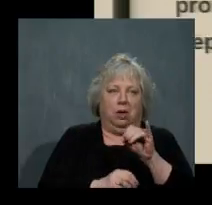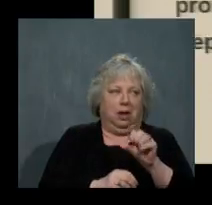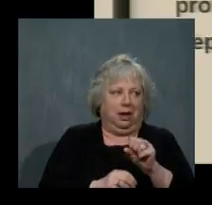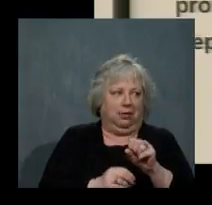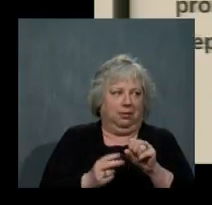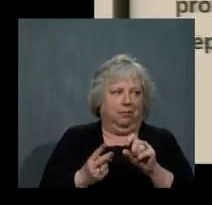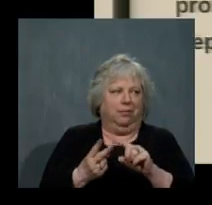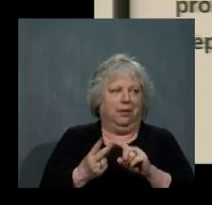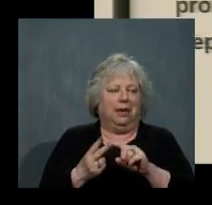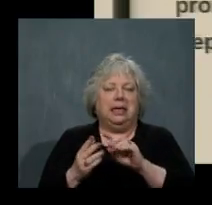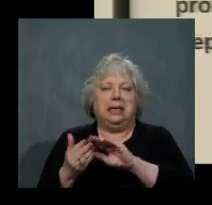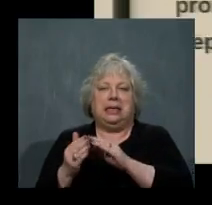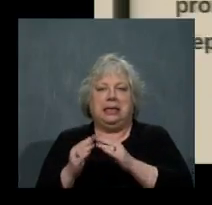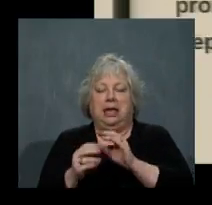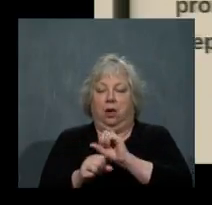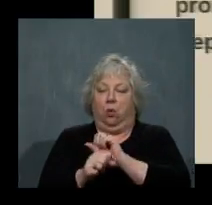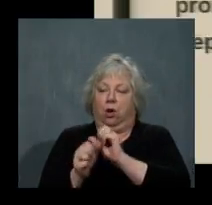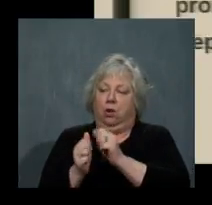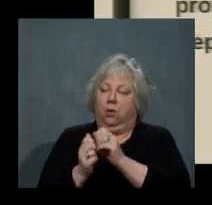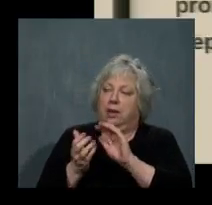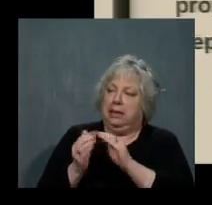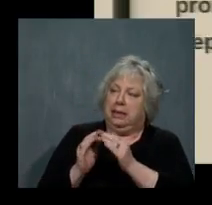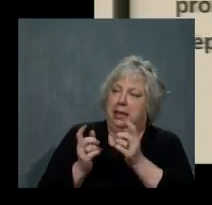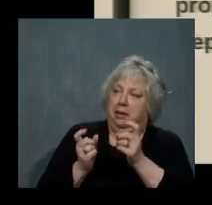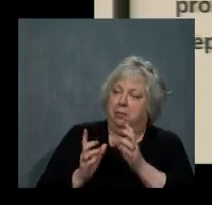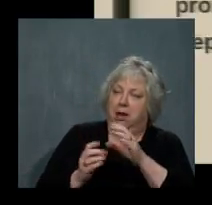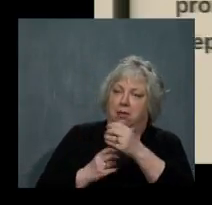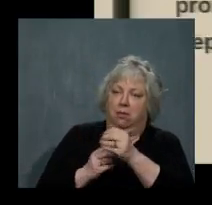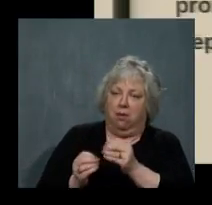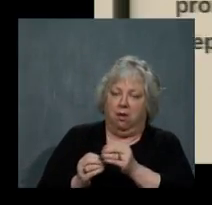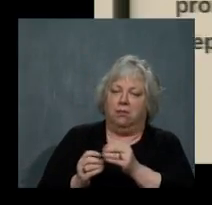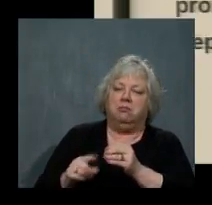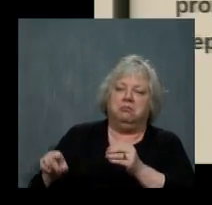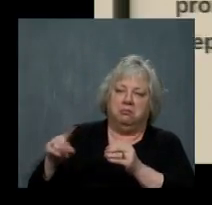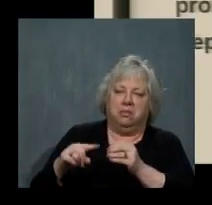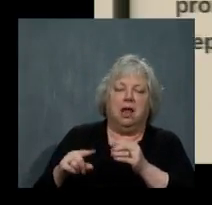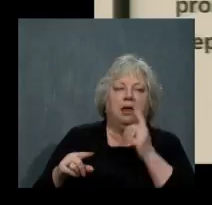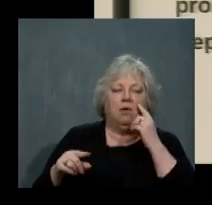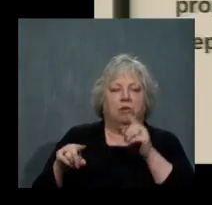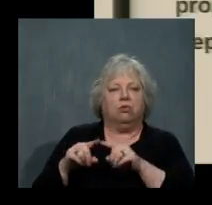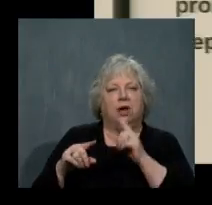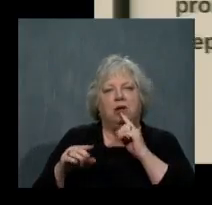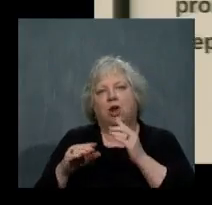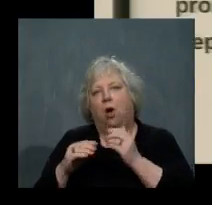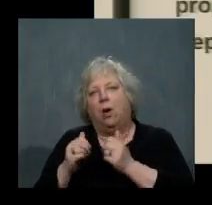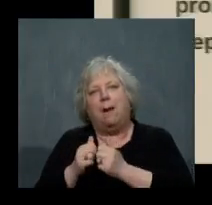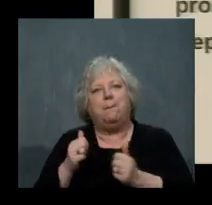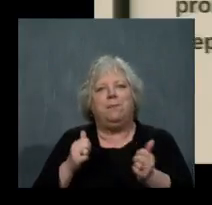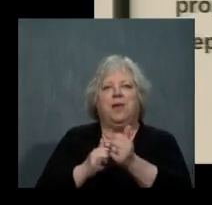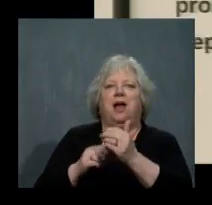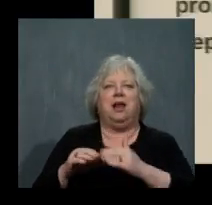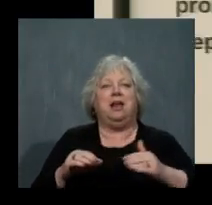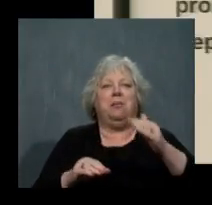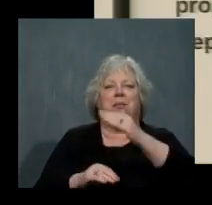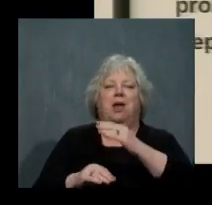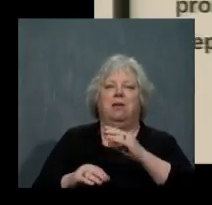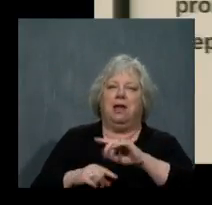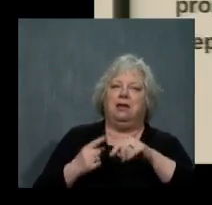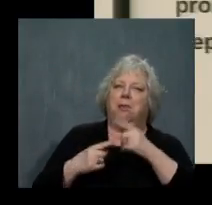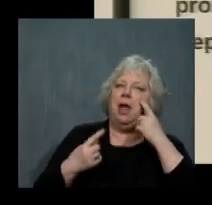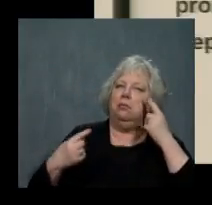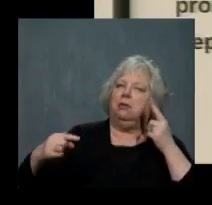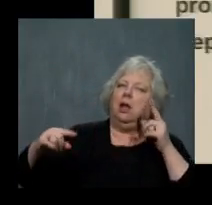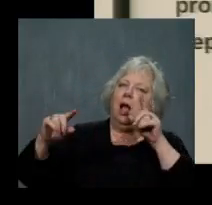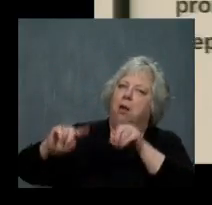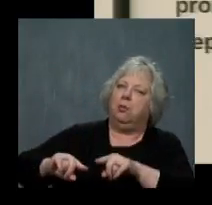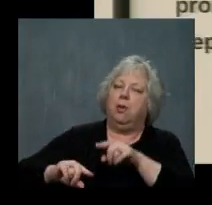city, working with the city manager's office, they've agreed to step up above and beyond. Again, it's about compromise. The city is doing more